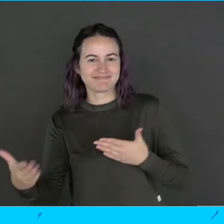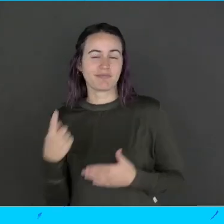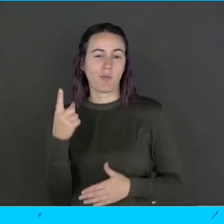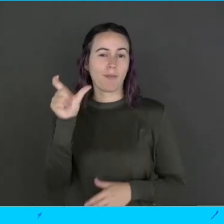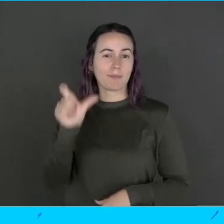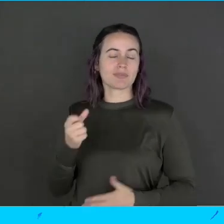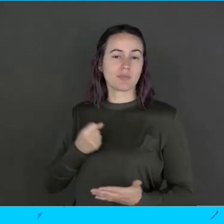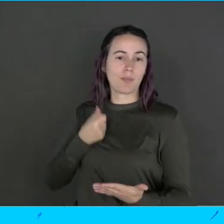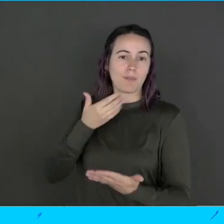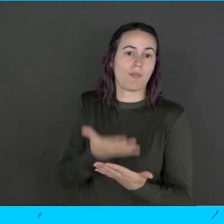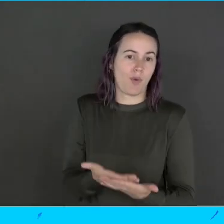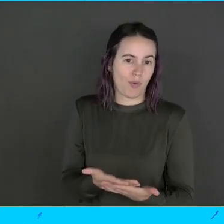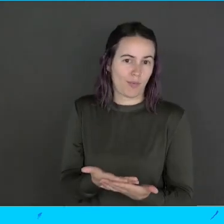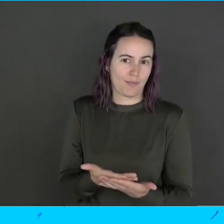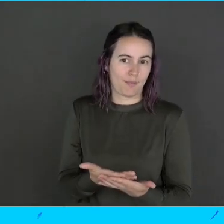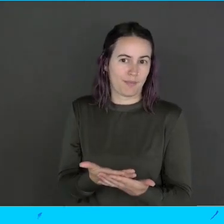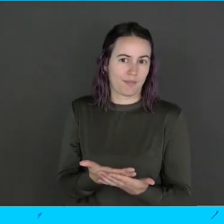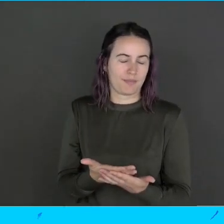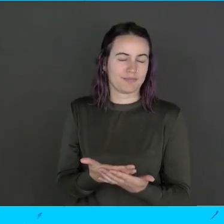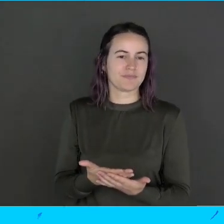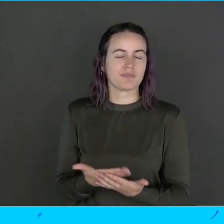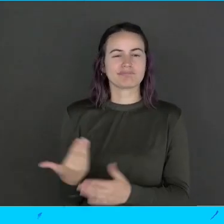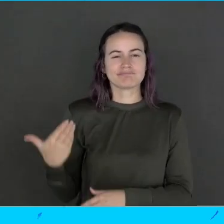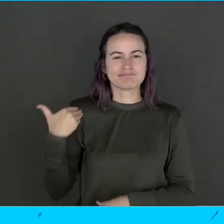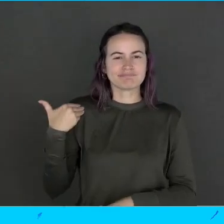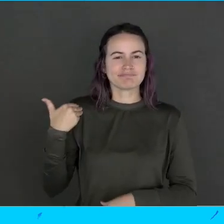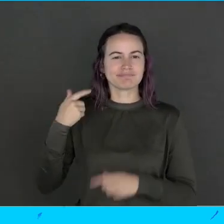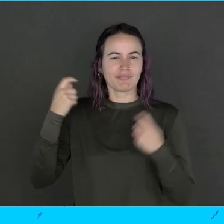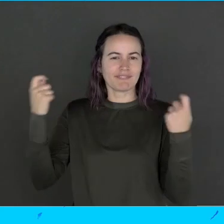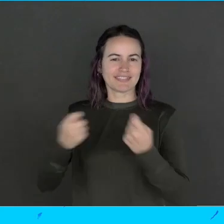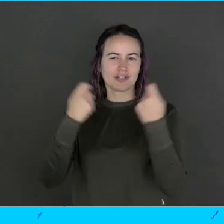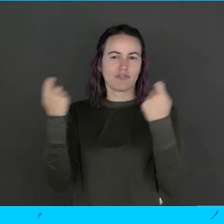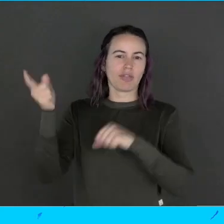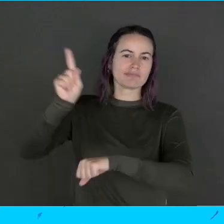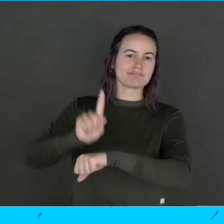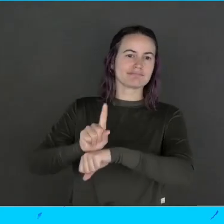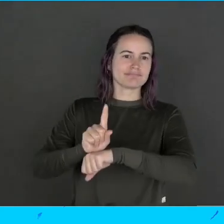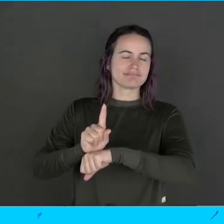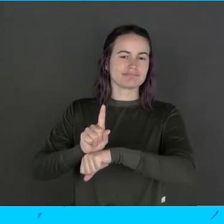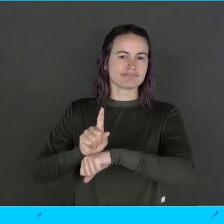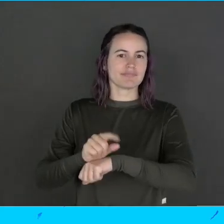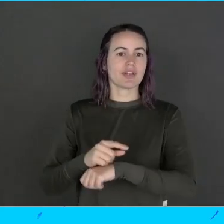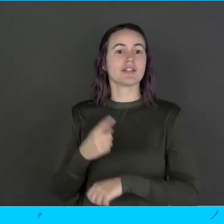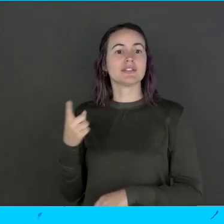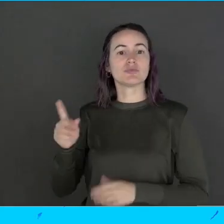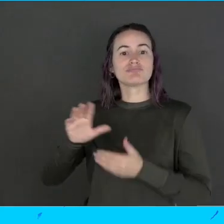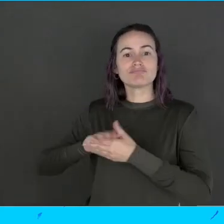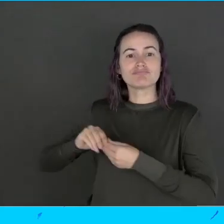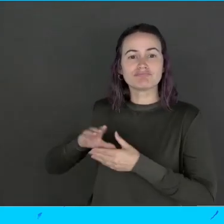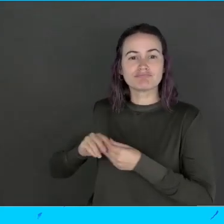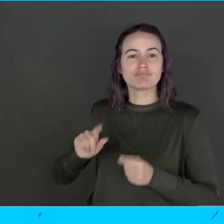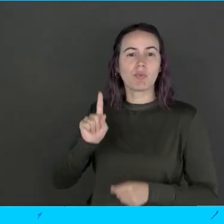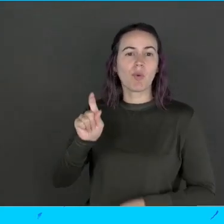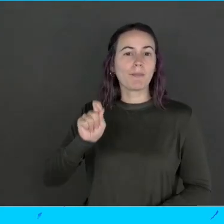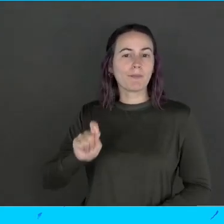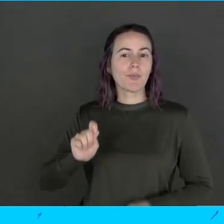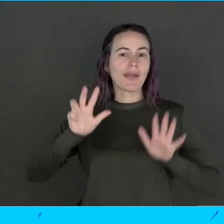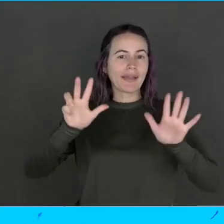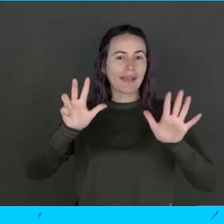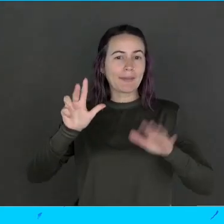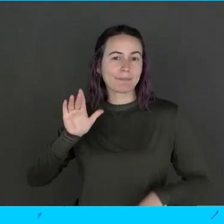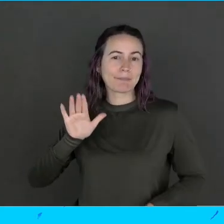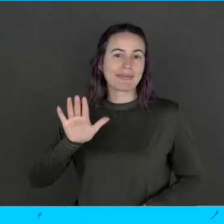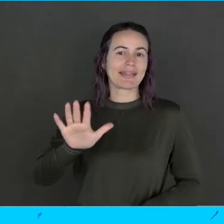the legendary Glastonbury Festival. She's performing the 1.8 billion campaign poem, and she is